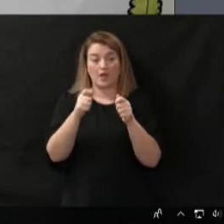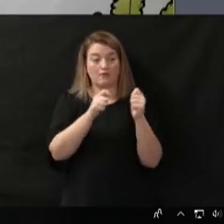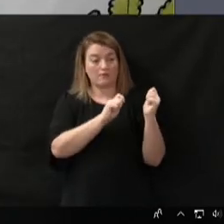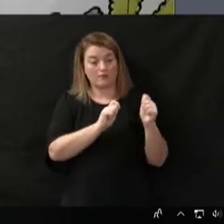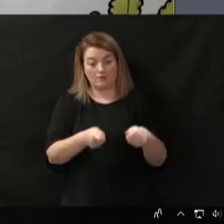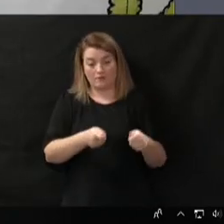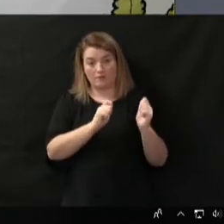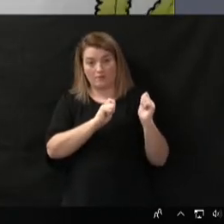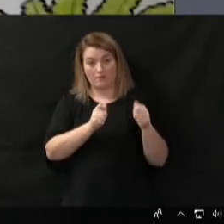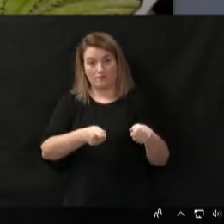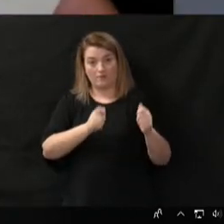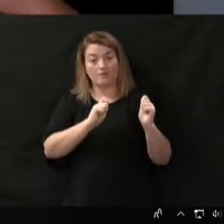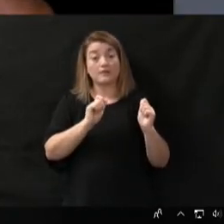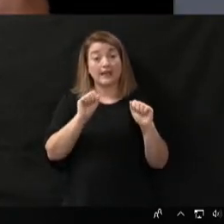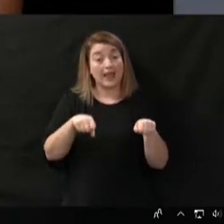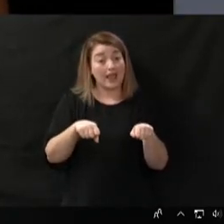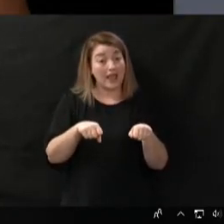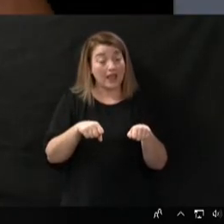pictures.